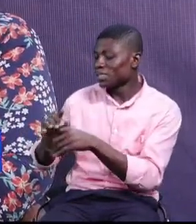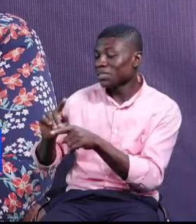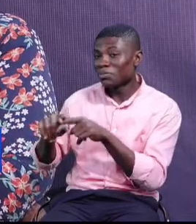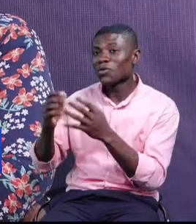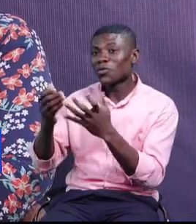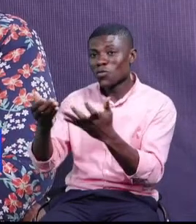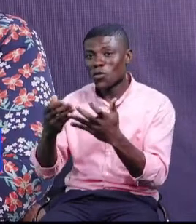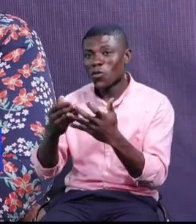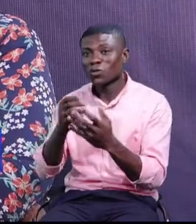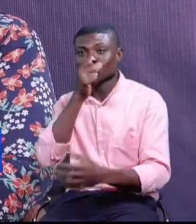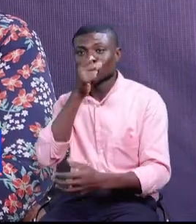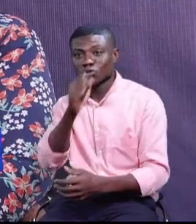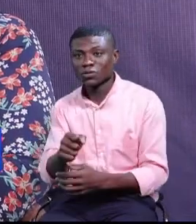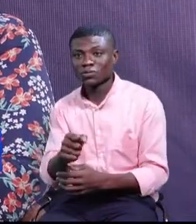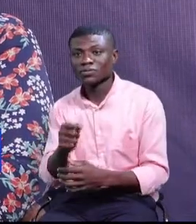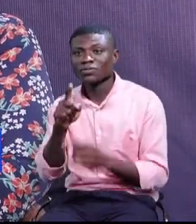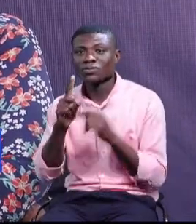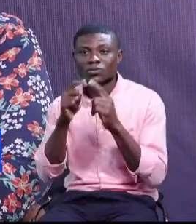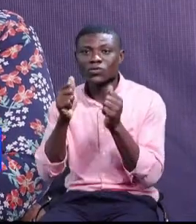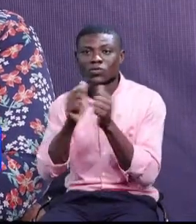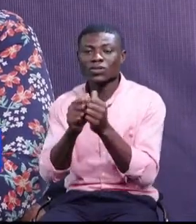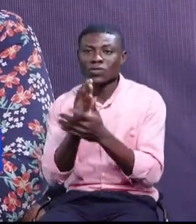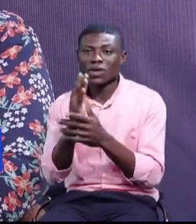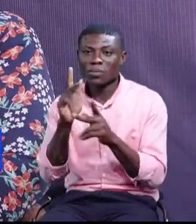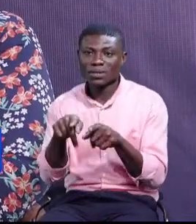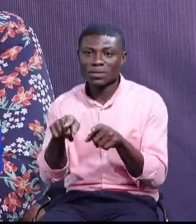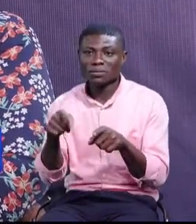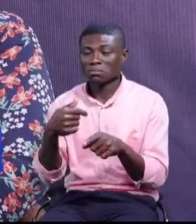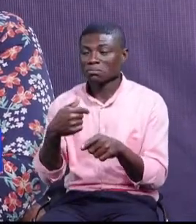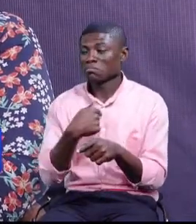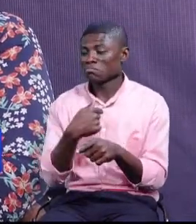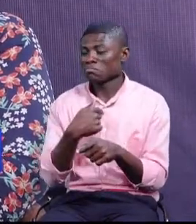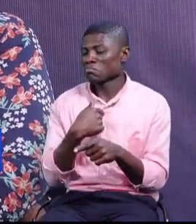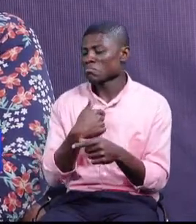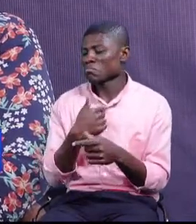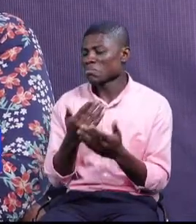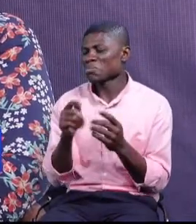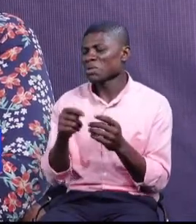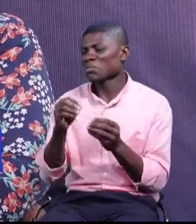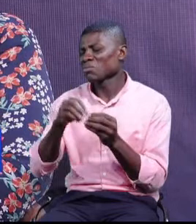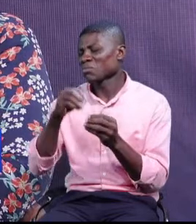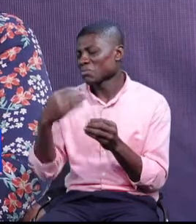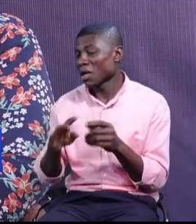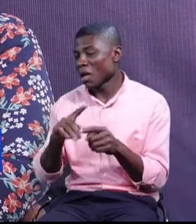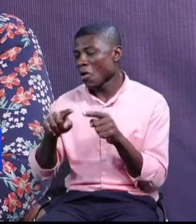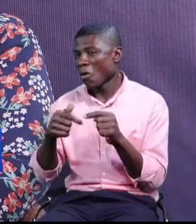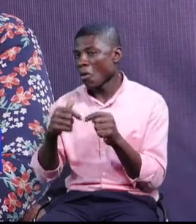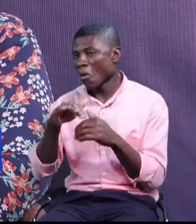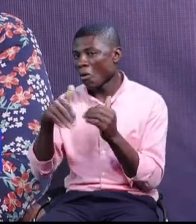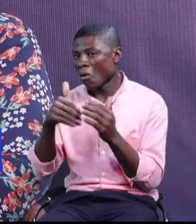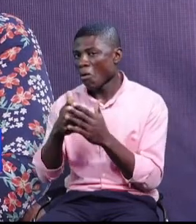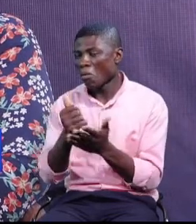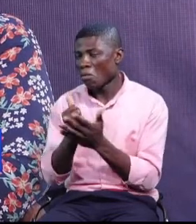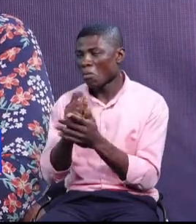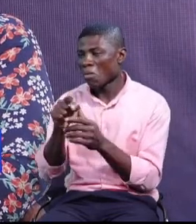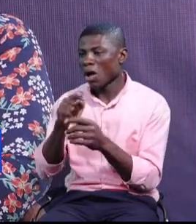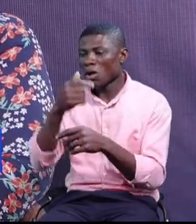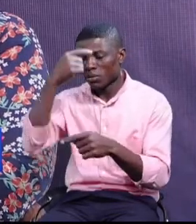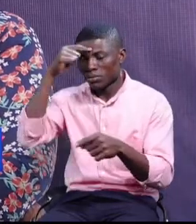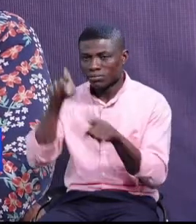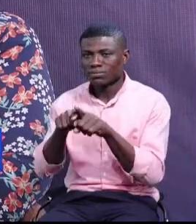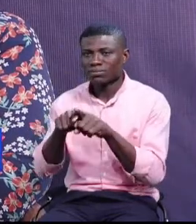mean, you want to make sure that you talk to the right people. It might be expensive, but at the end of the day, you'll be